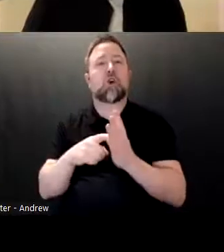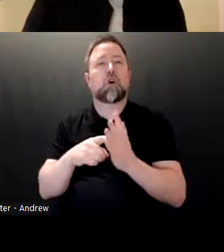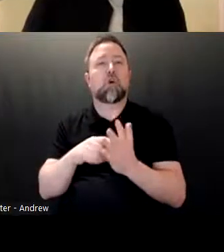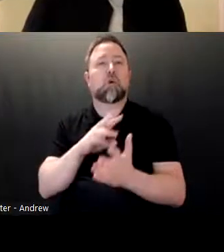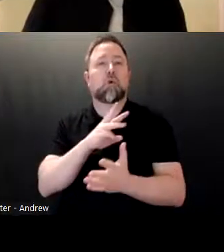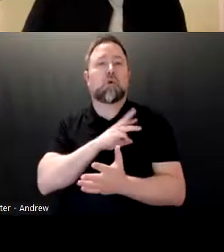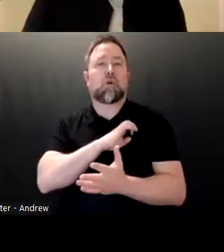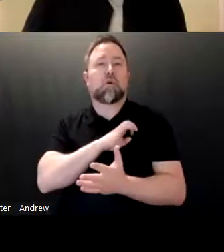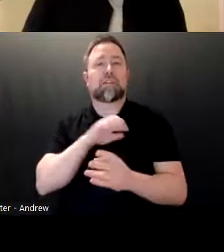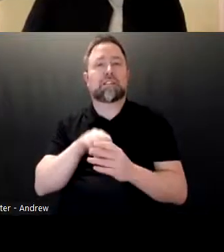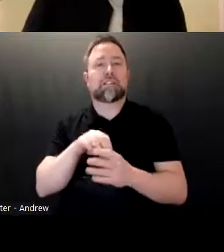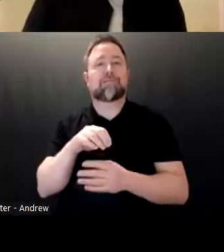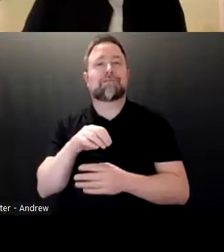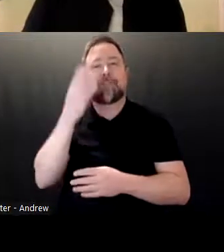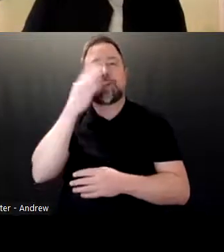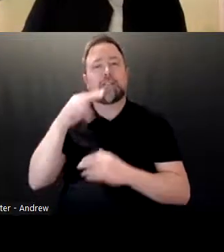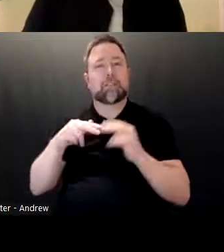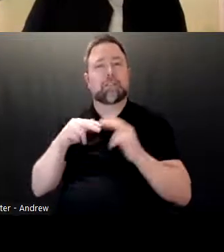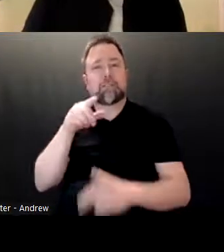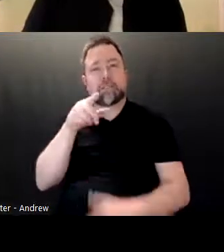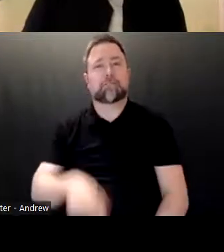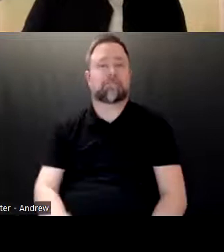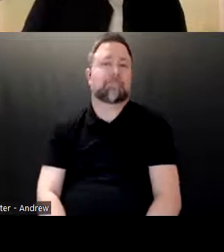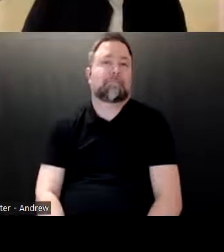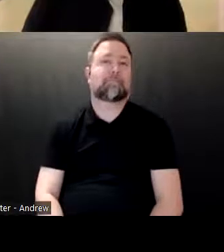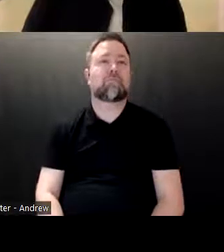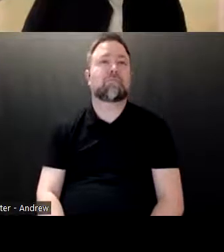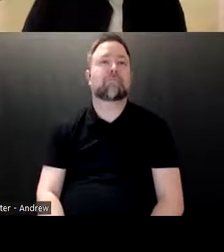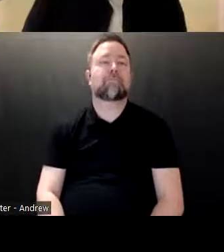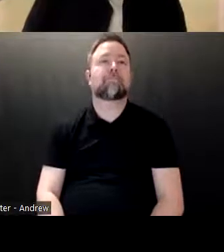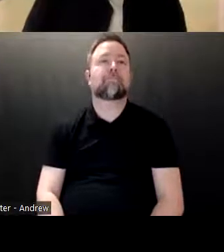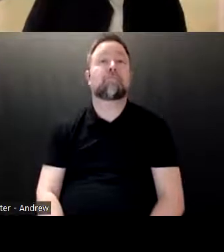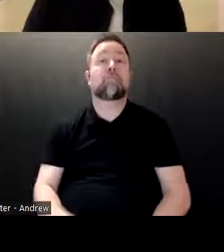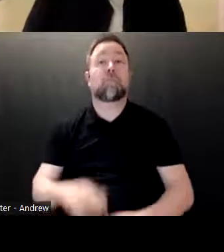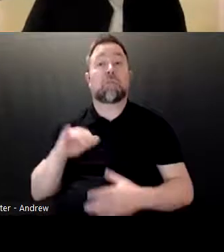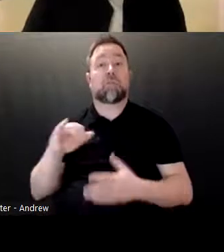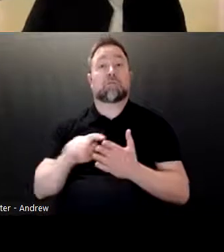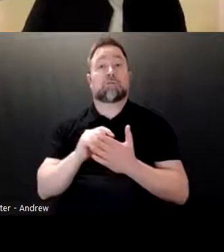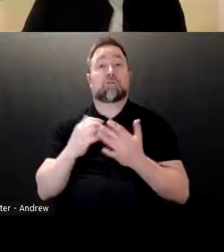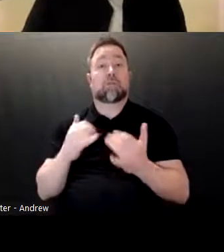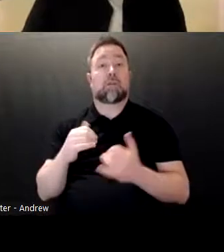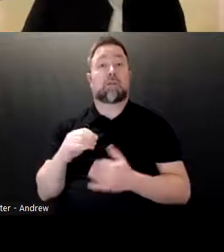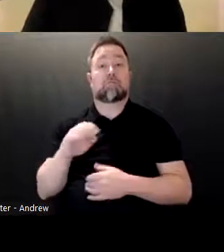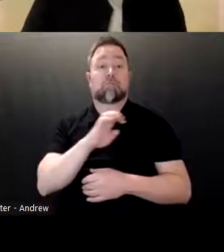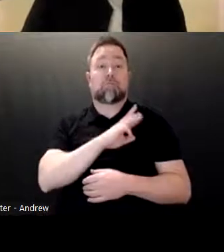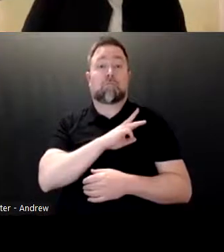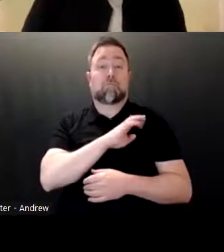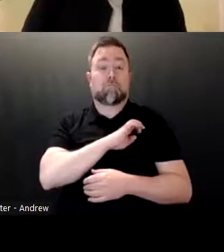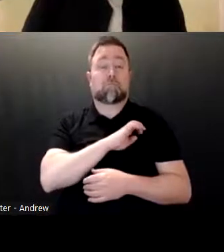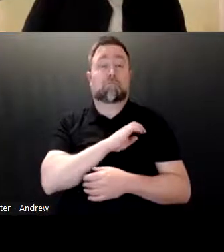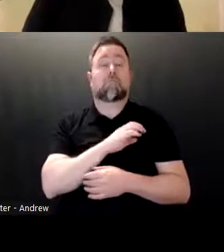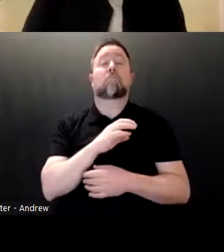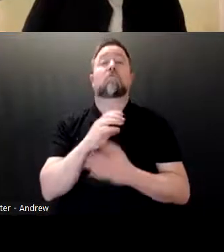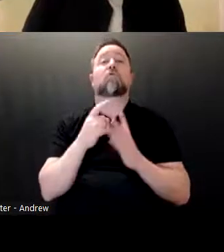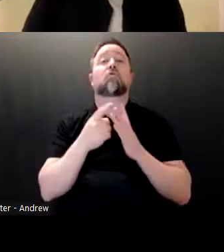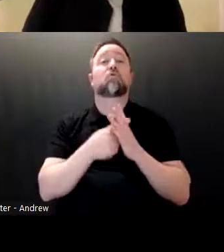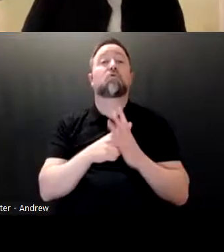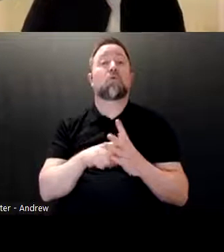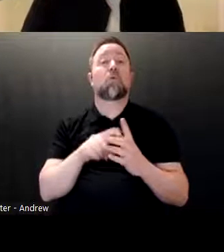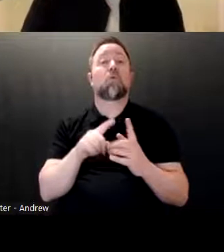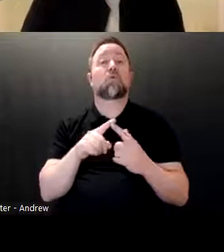furniture making and sculpture. And this 1956 workshop was a collaboration between Esherick and the architecture office of Louis Kahn,